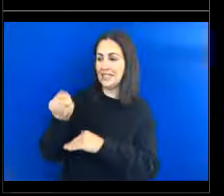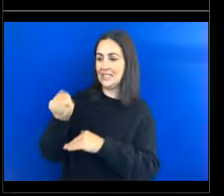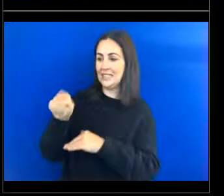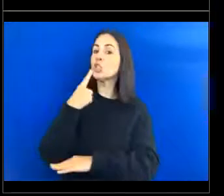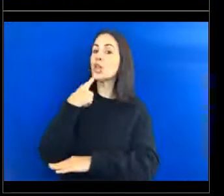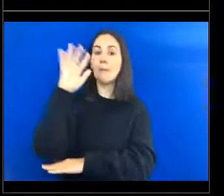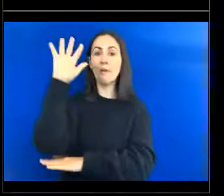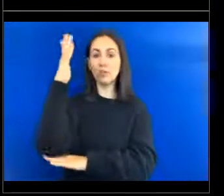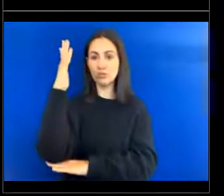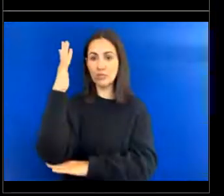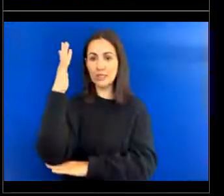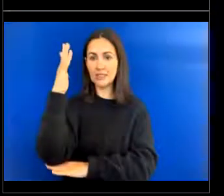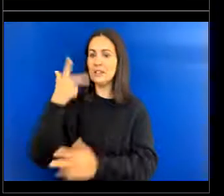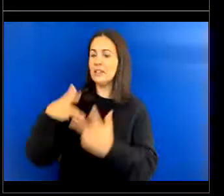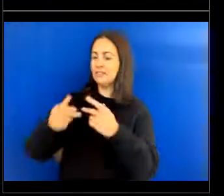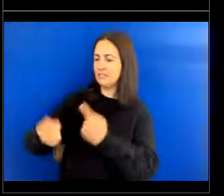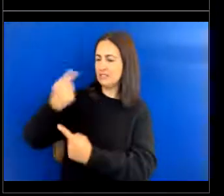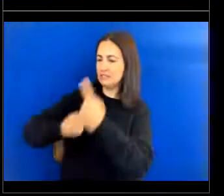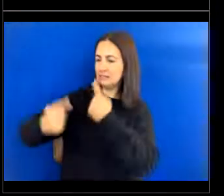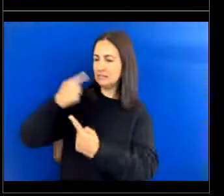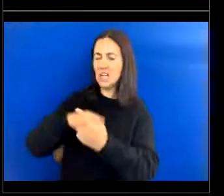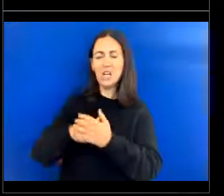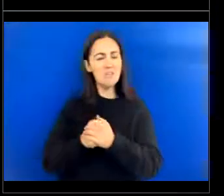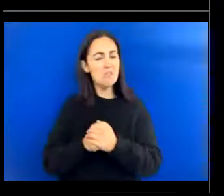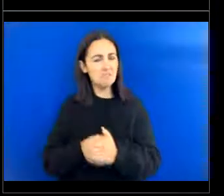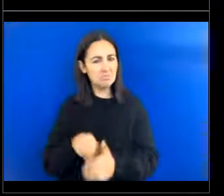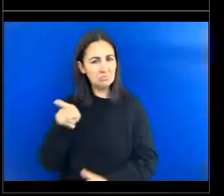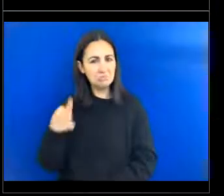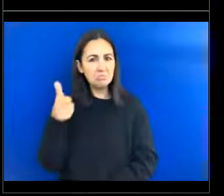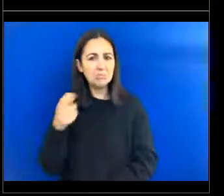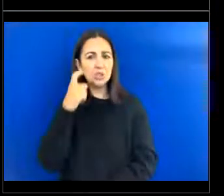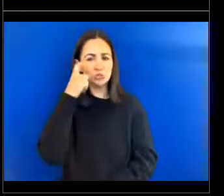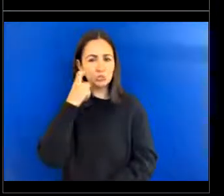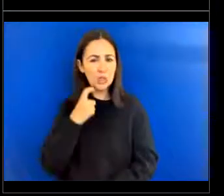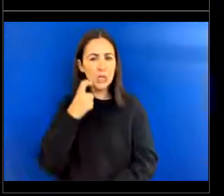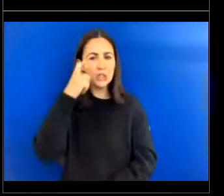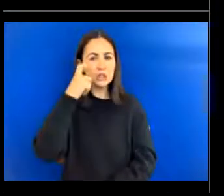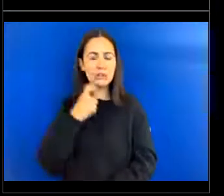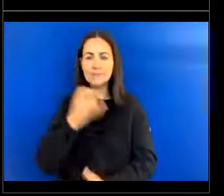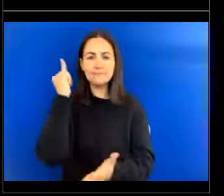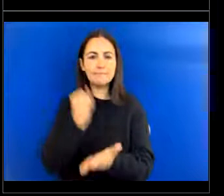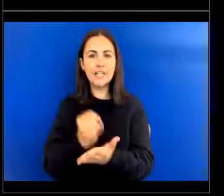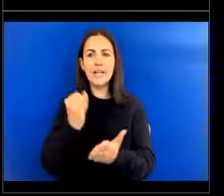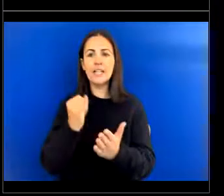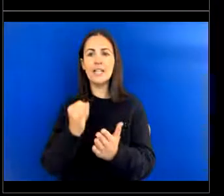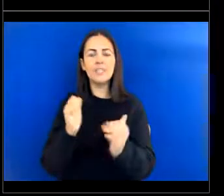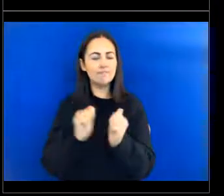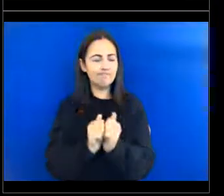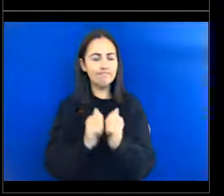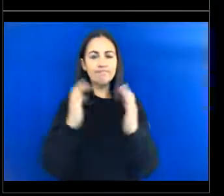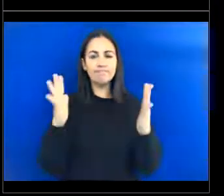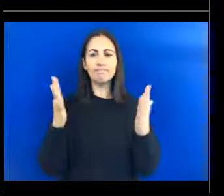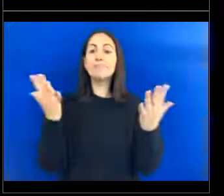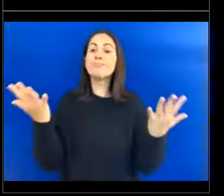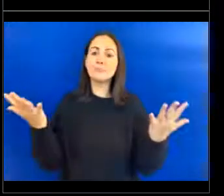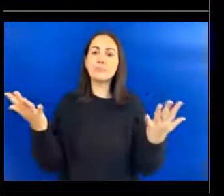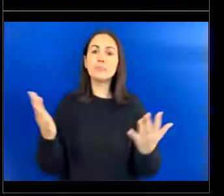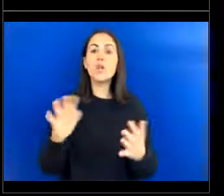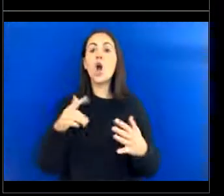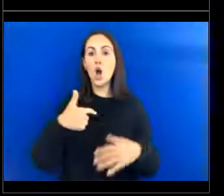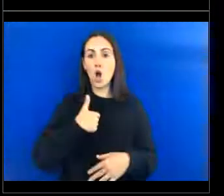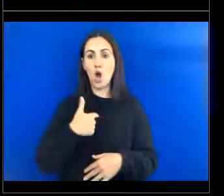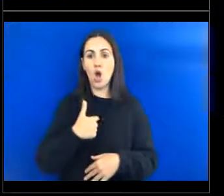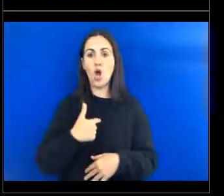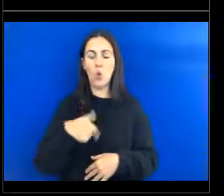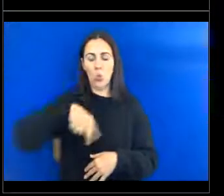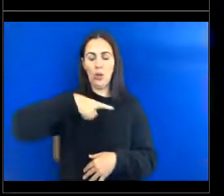And if it's sounding like they've tried a few things like that, but they're not getting anywhere, then what we will do is write to their neighbour.